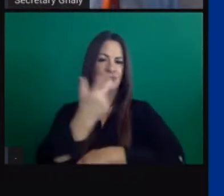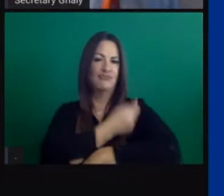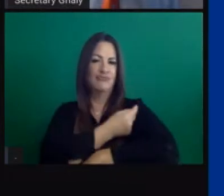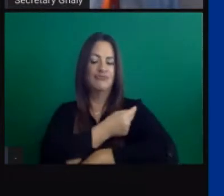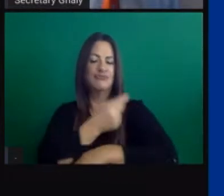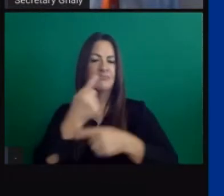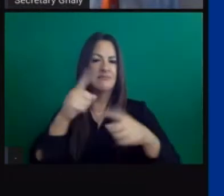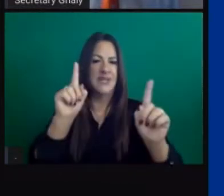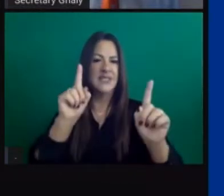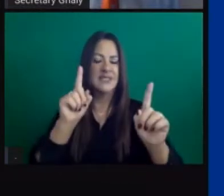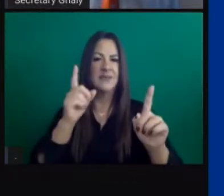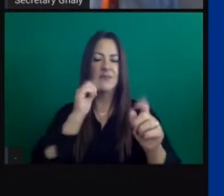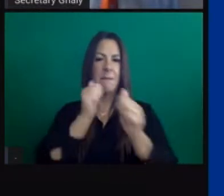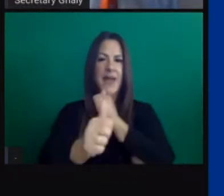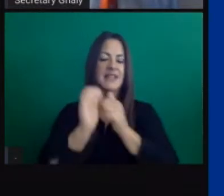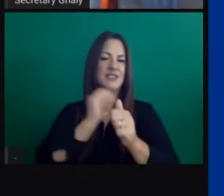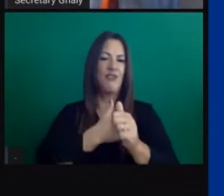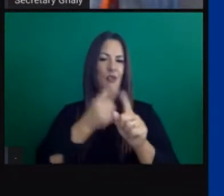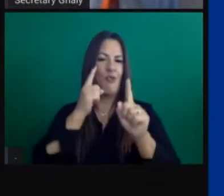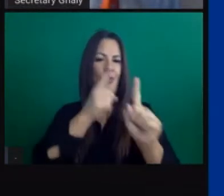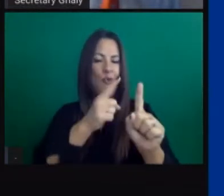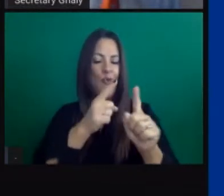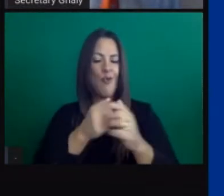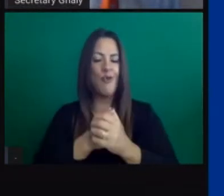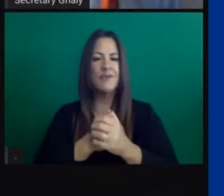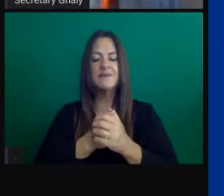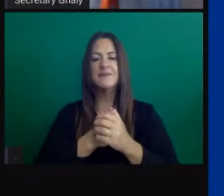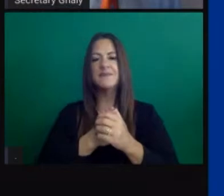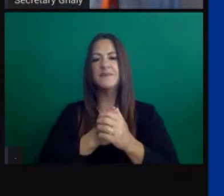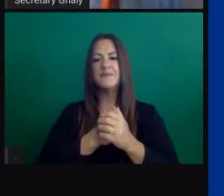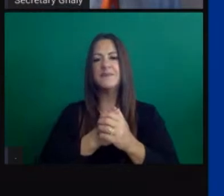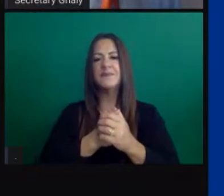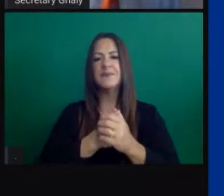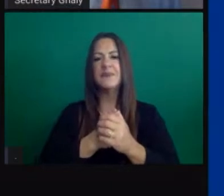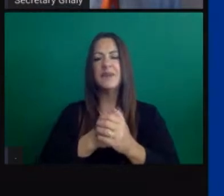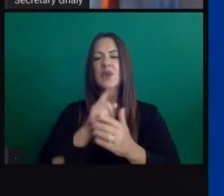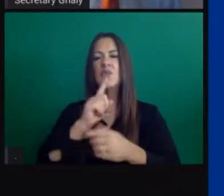we surpassed that goal. It would have been at